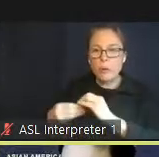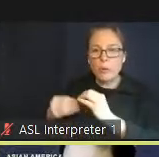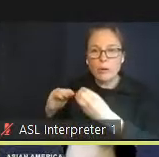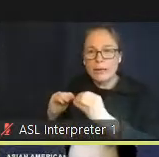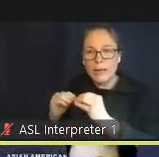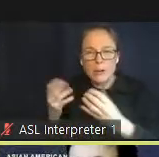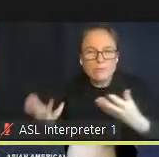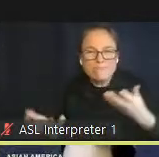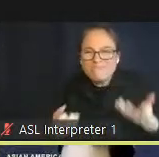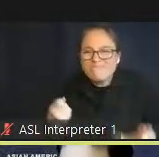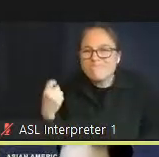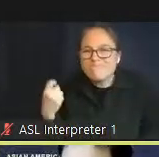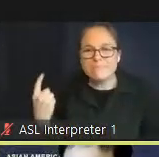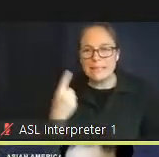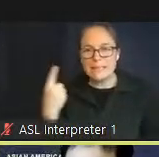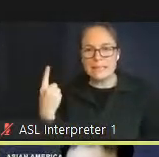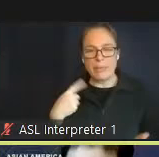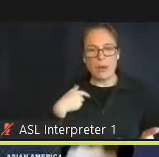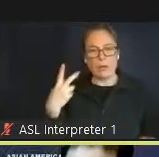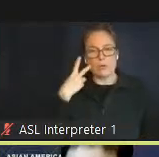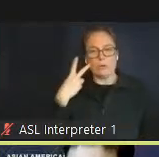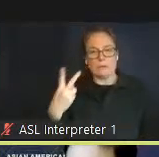make up some